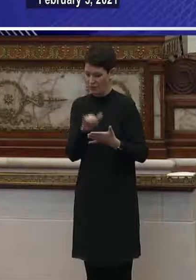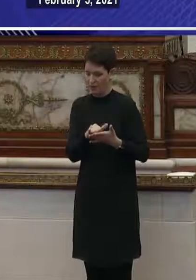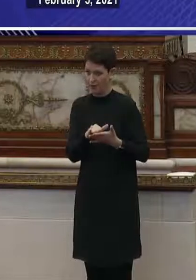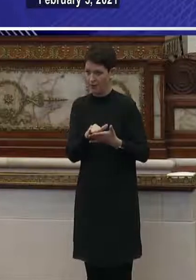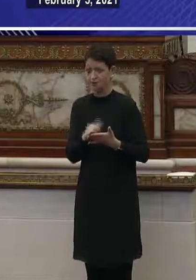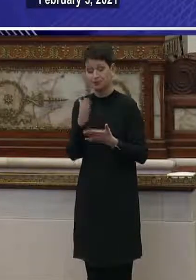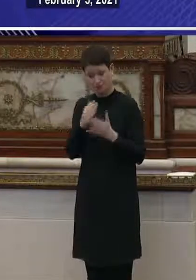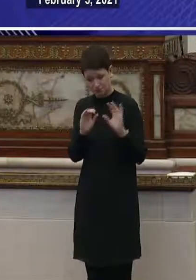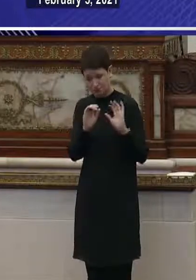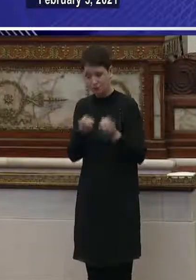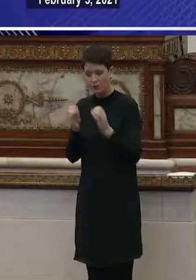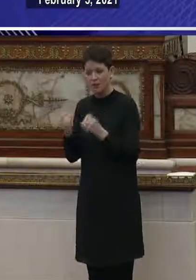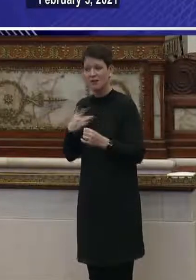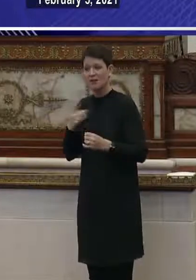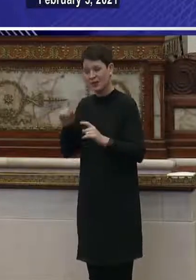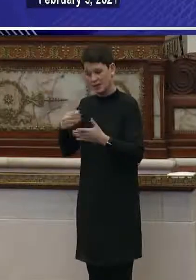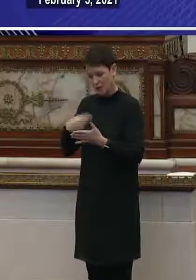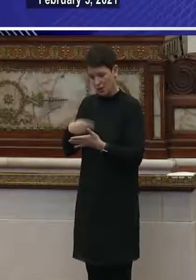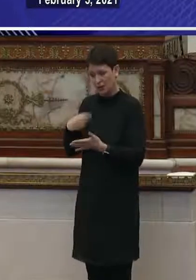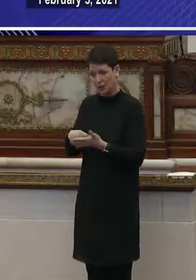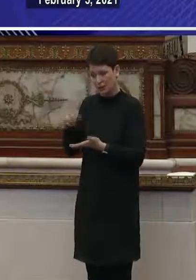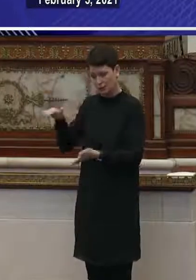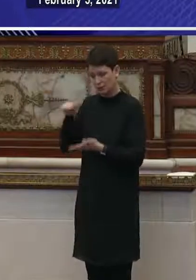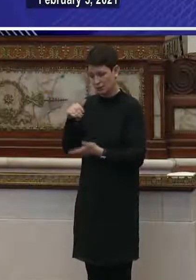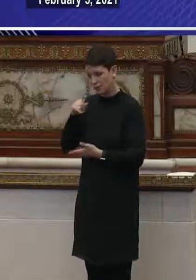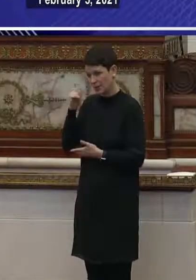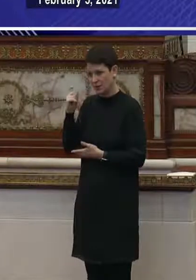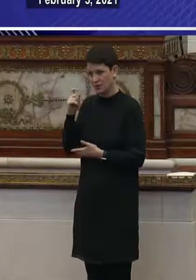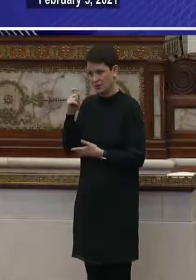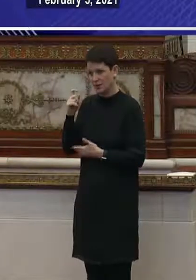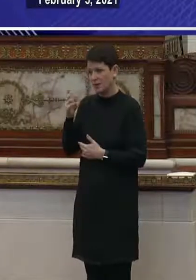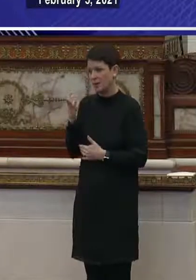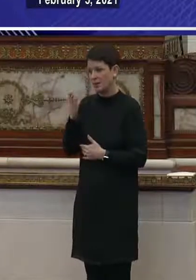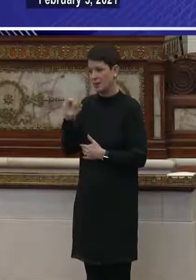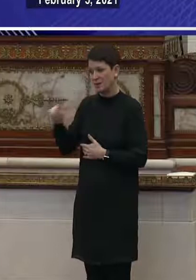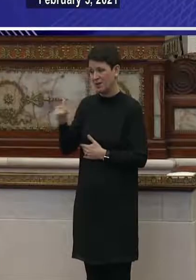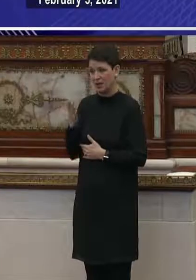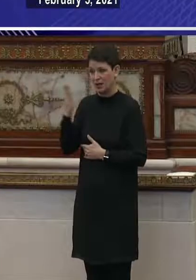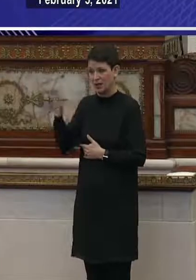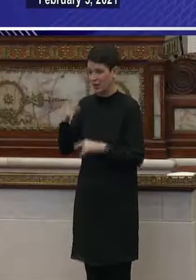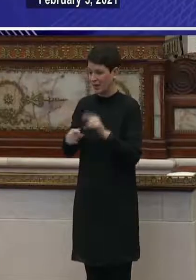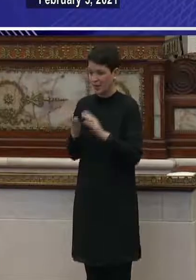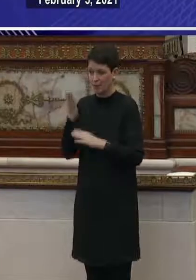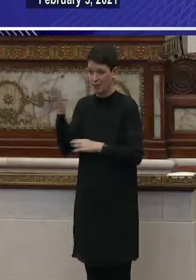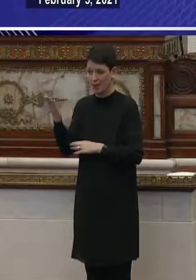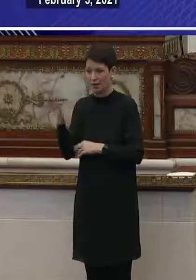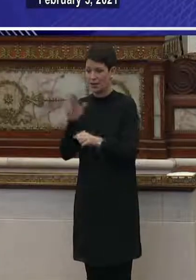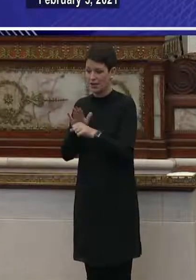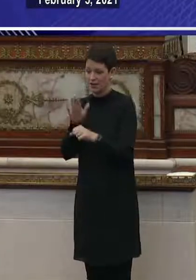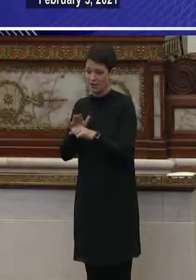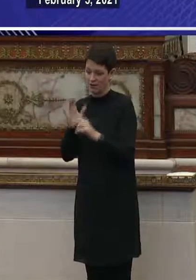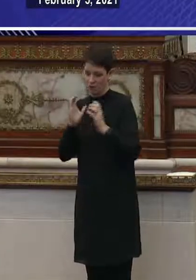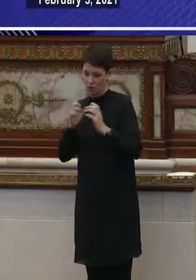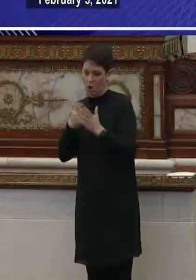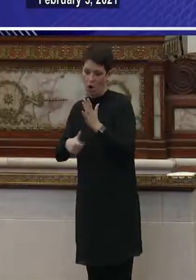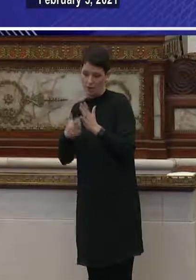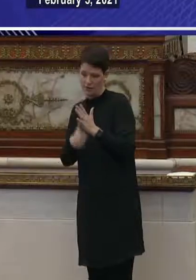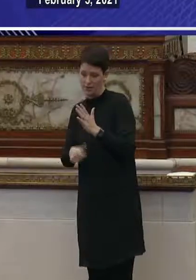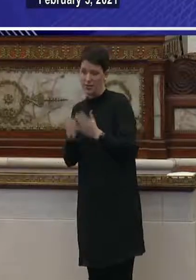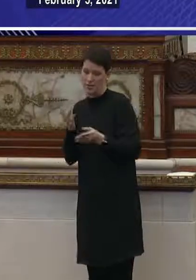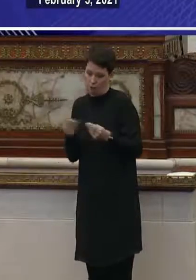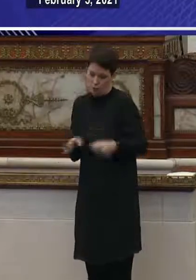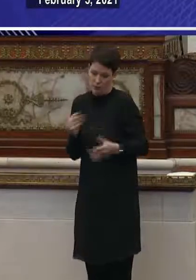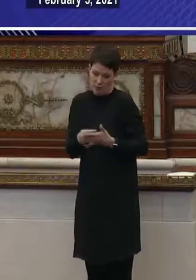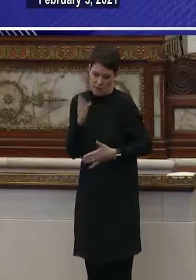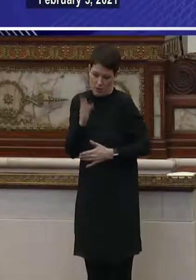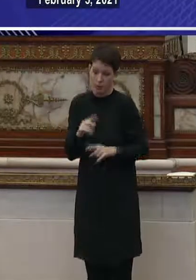some organizations that feel that they need funding because they're billing, they wouldn't be able to bill, or they wouldn't be able to bill enough for their costs. But